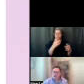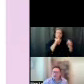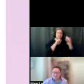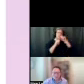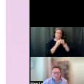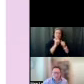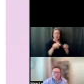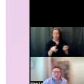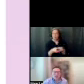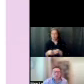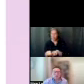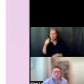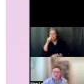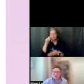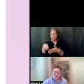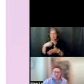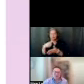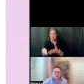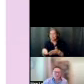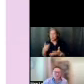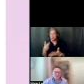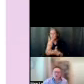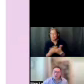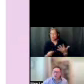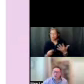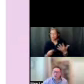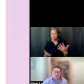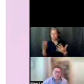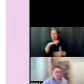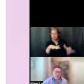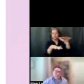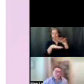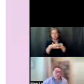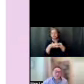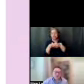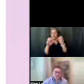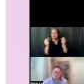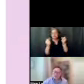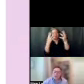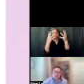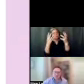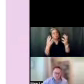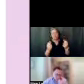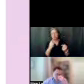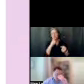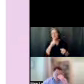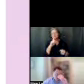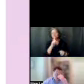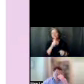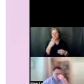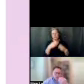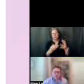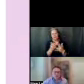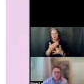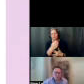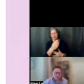That's a lot to really work against at times. And needless to say, there's a lack of community because